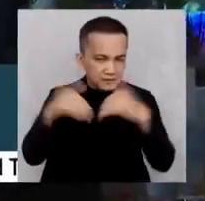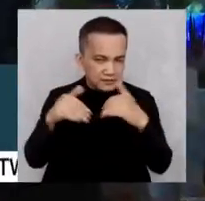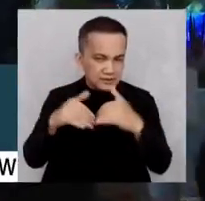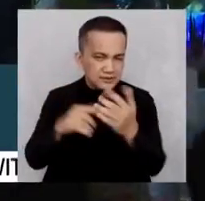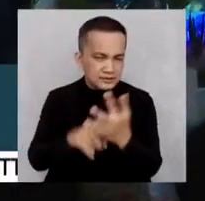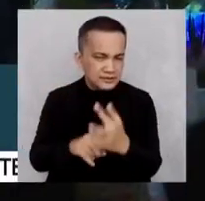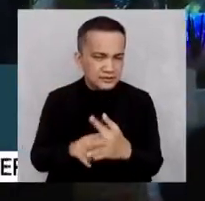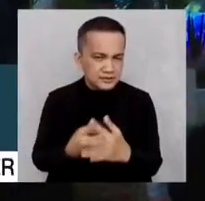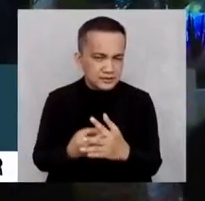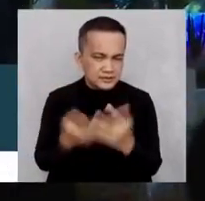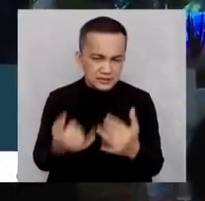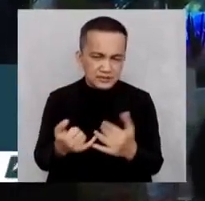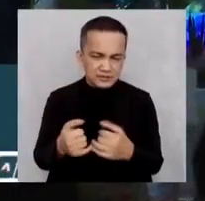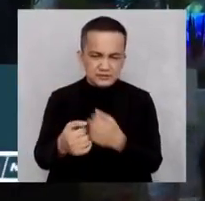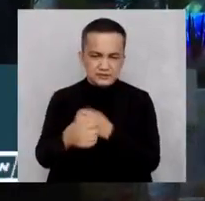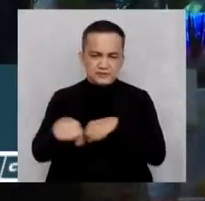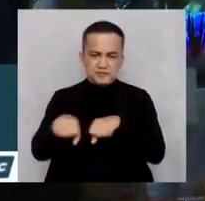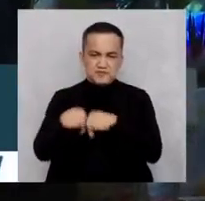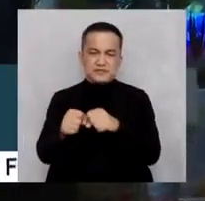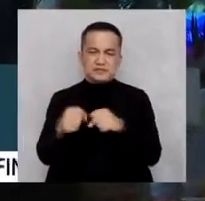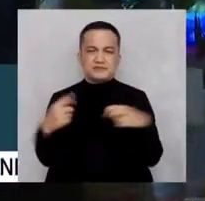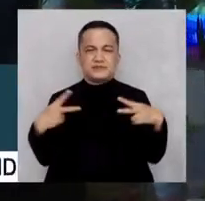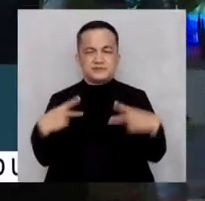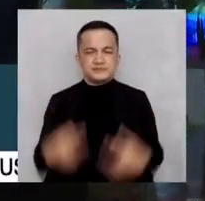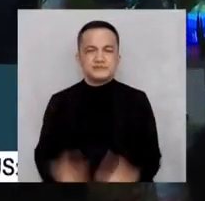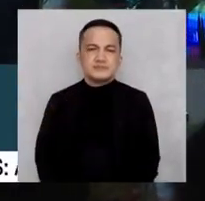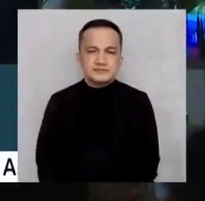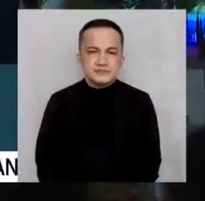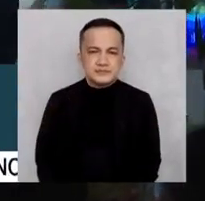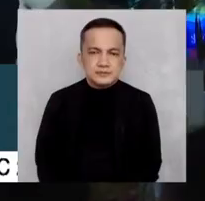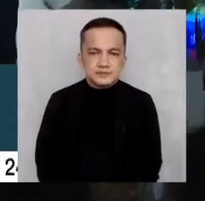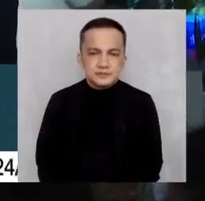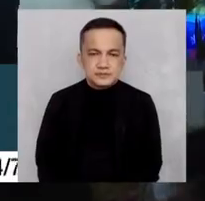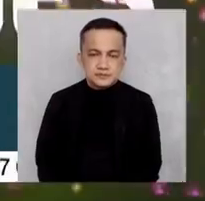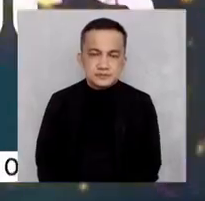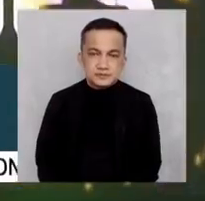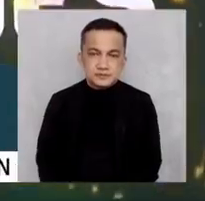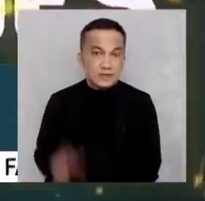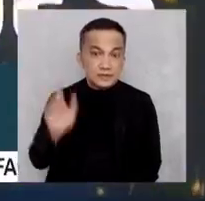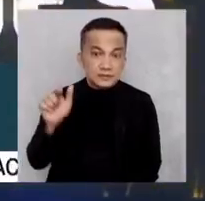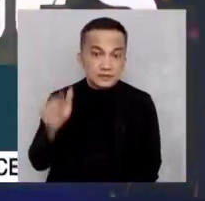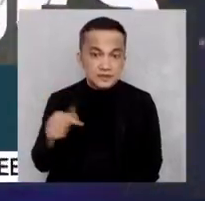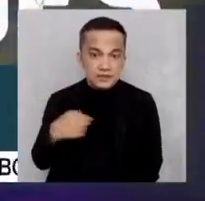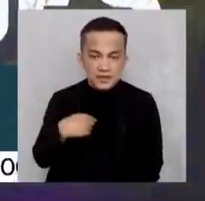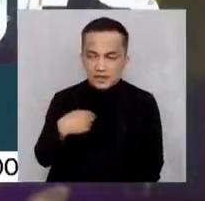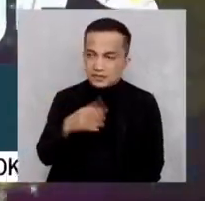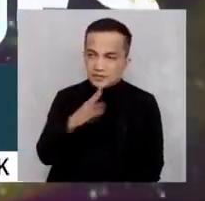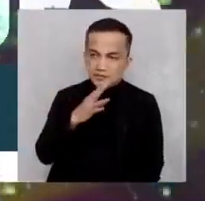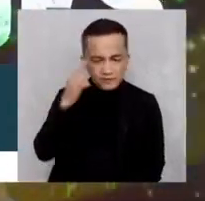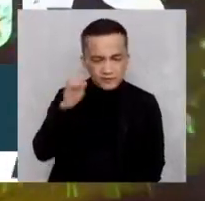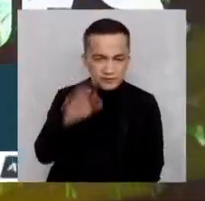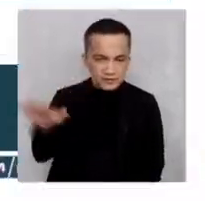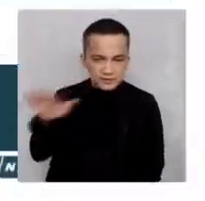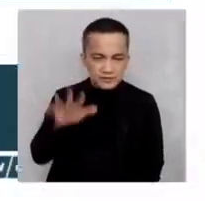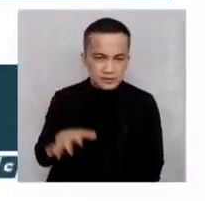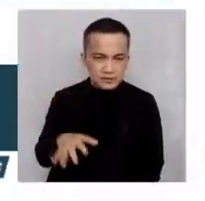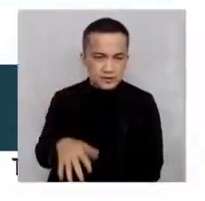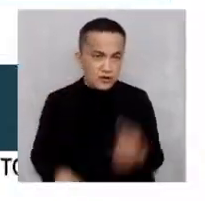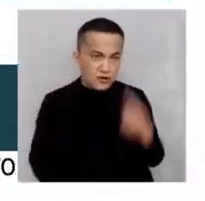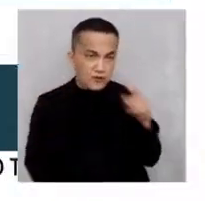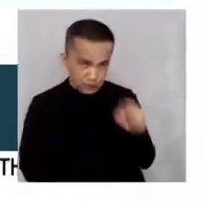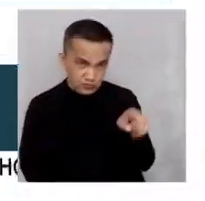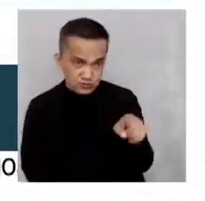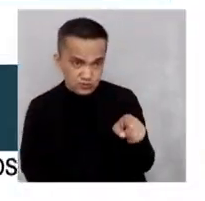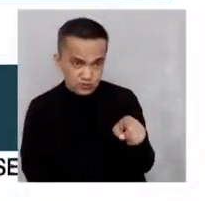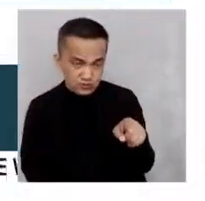still on break. Mm-mm. So maybe during that time, but you know, I can't speak for them. Mm-mm. But for you, for example, you're the chairman of the